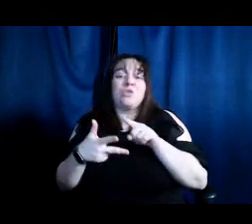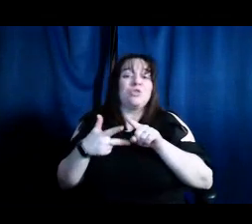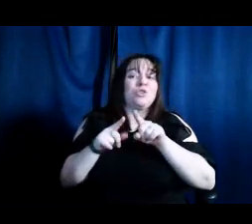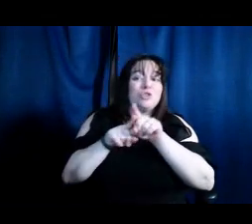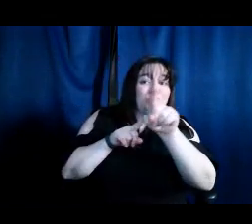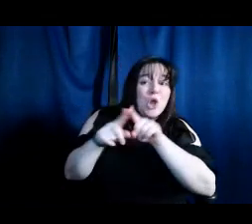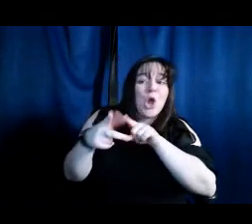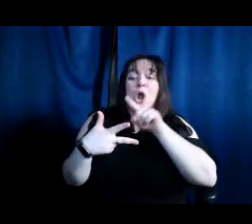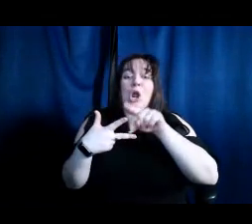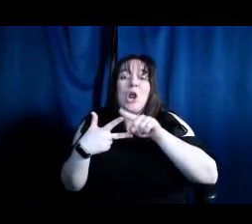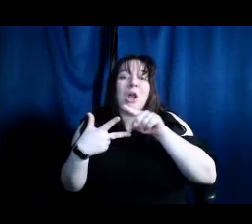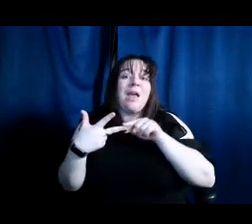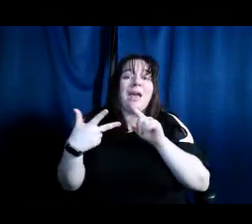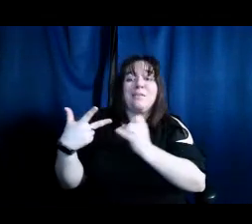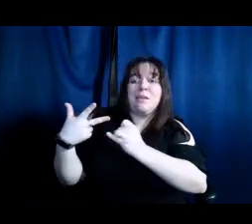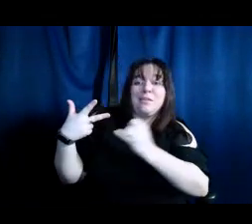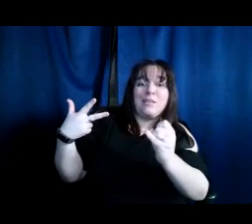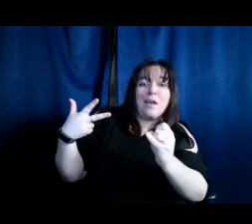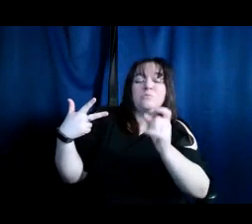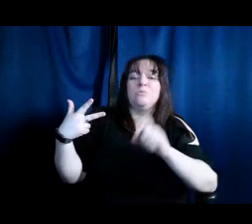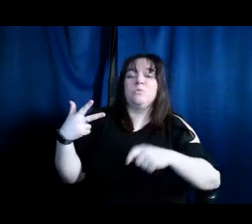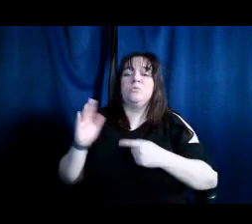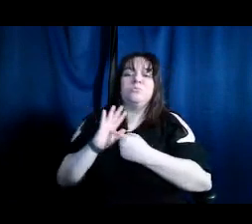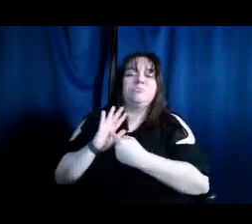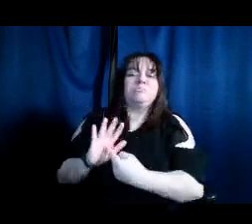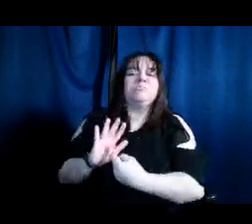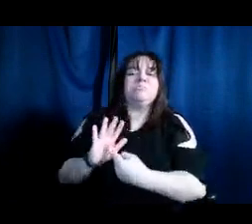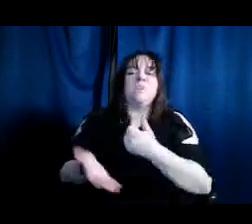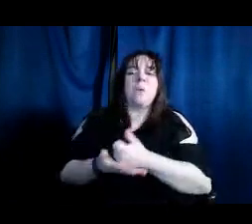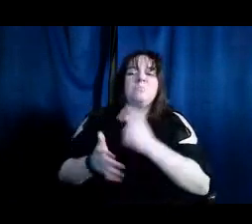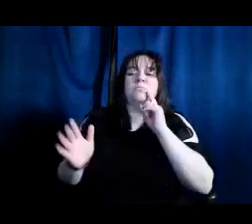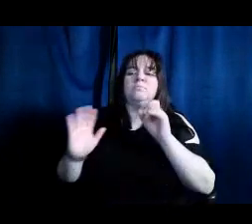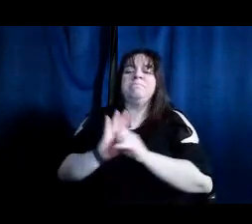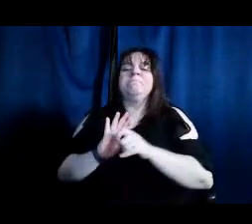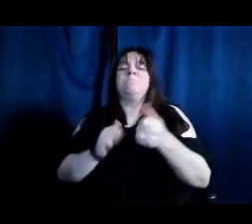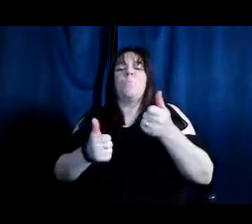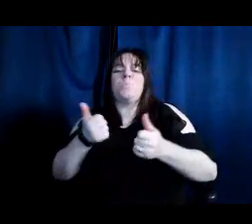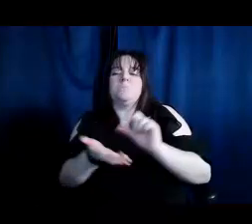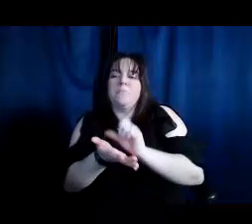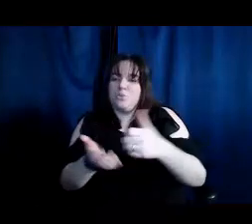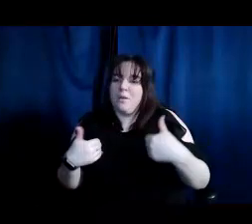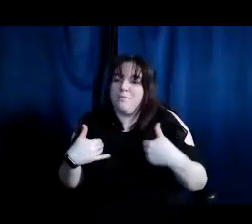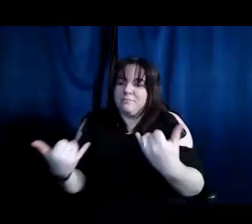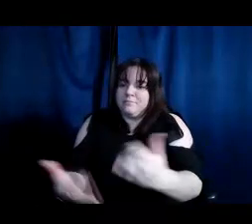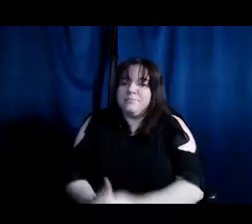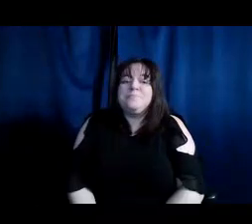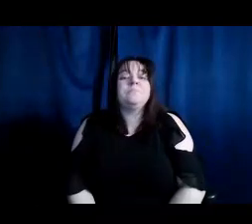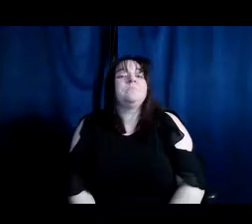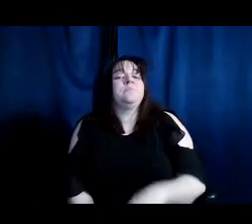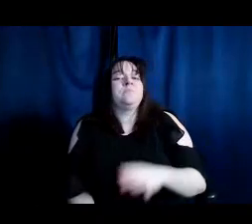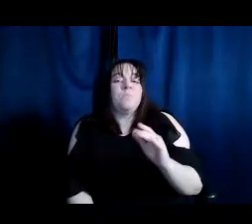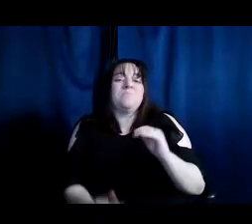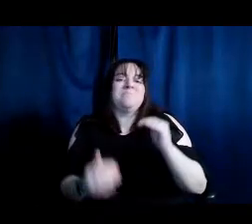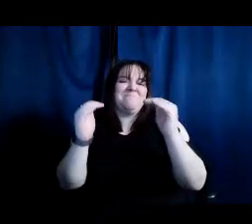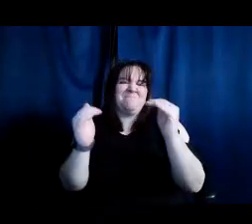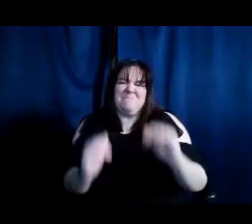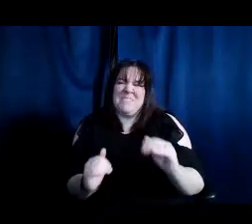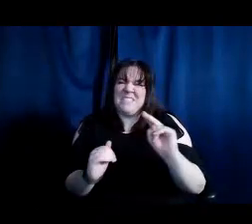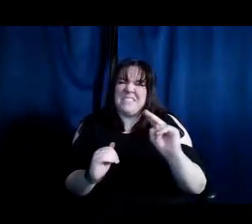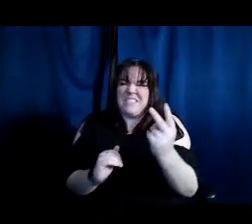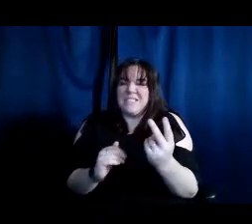identify the active navigation item on the slide. And Shelly, the second best practice is to include